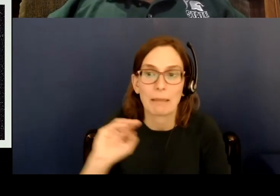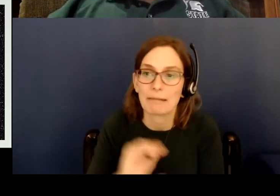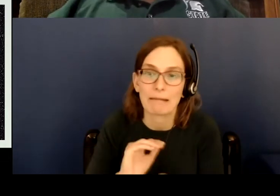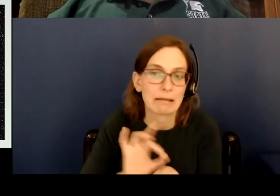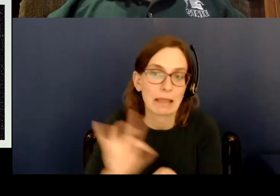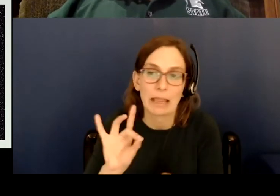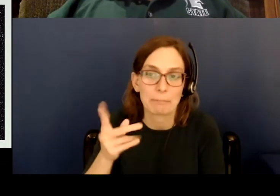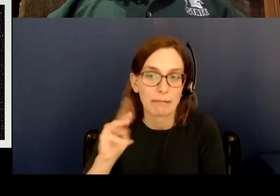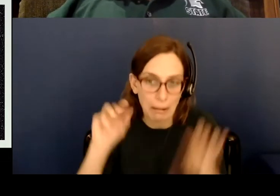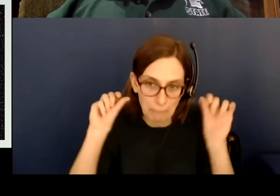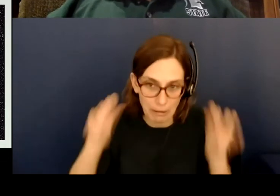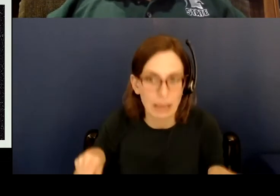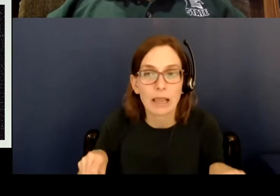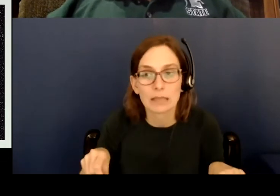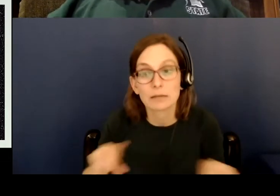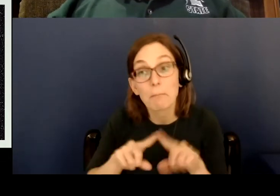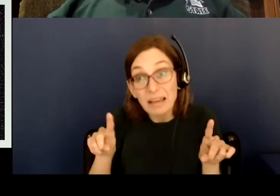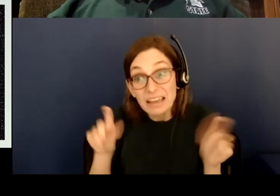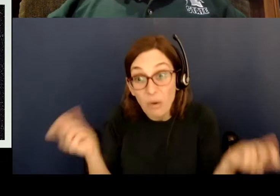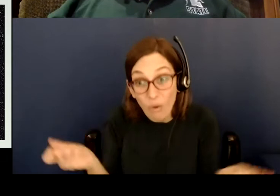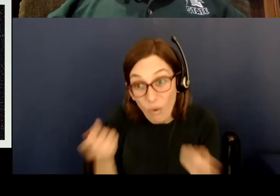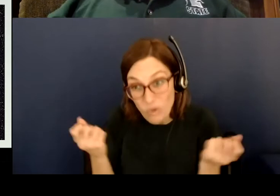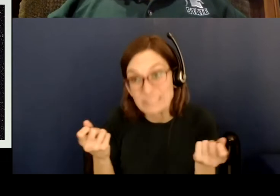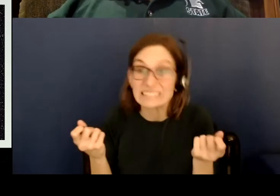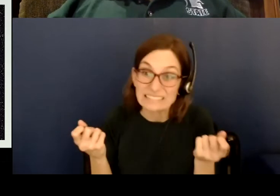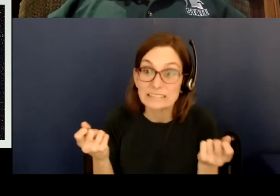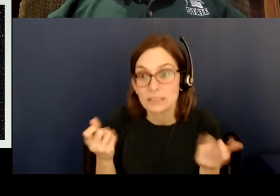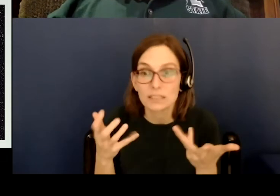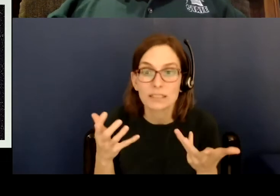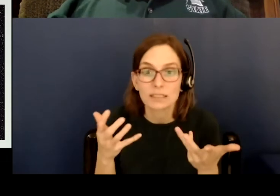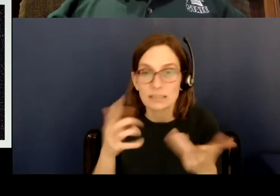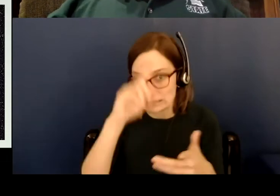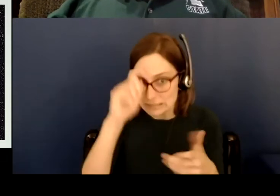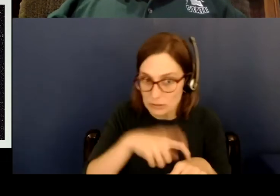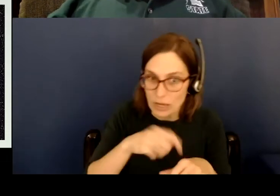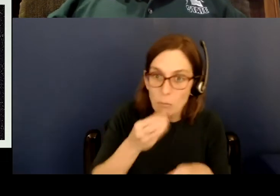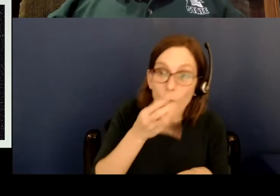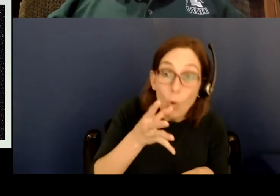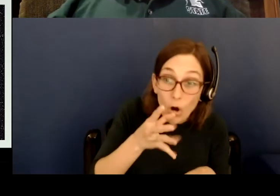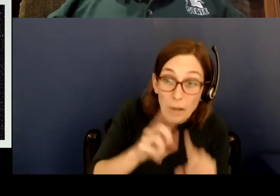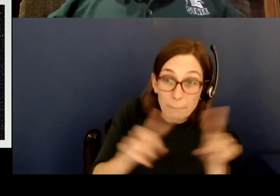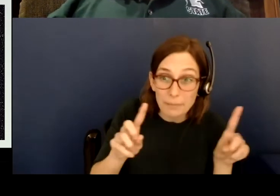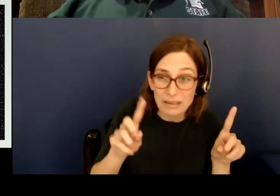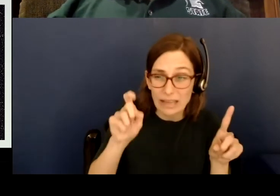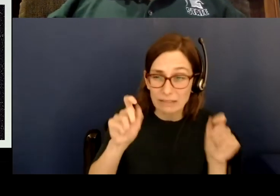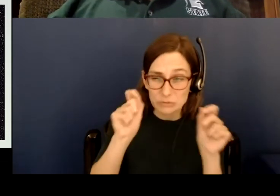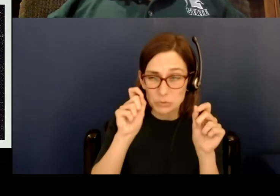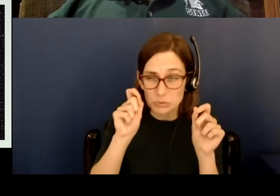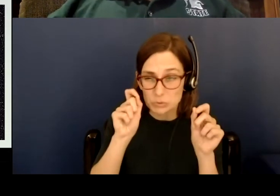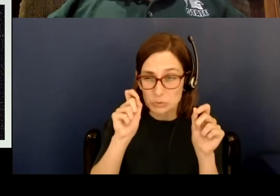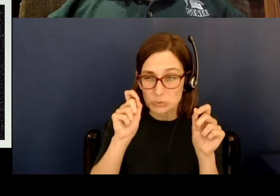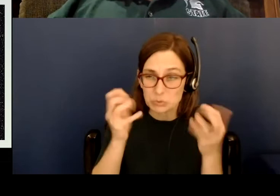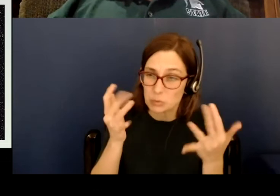at night, no problem. But it's cold. Summer is nice and warm, but you know what? You have to wait sometimes